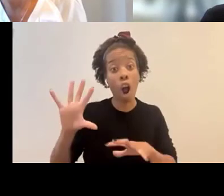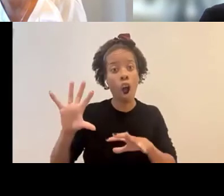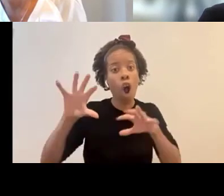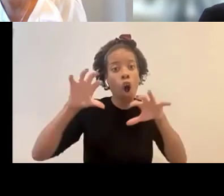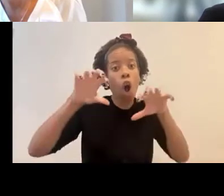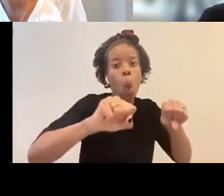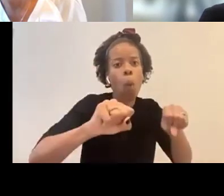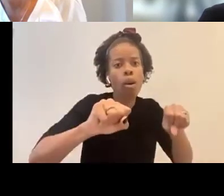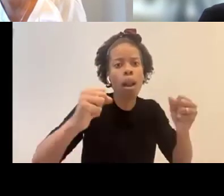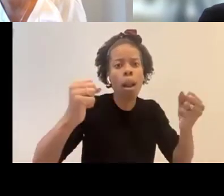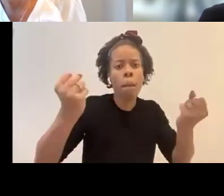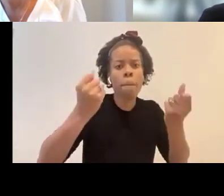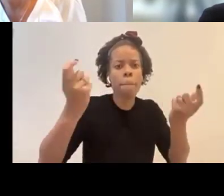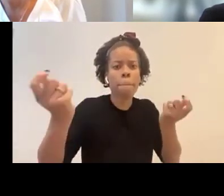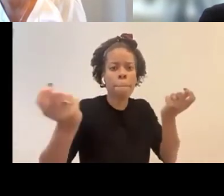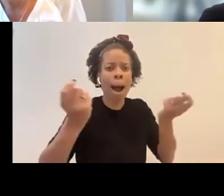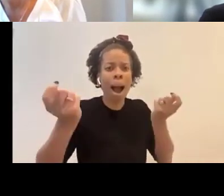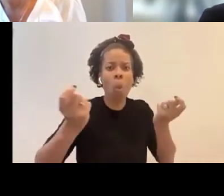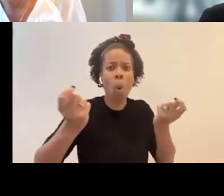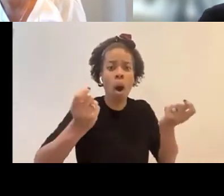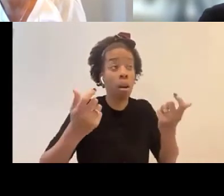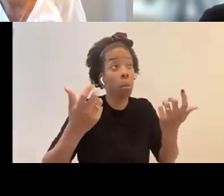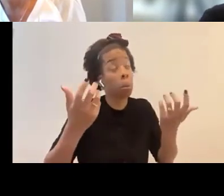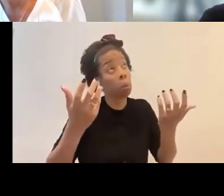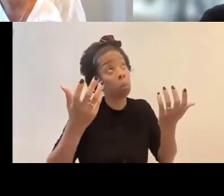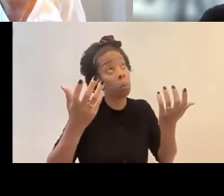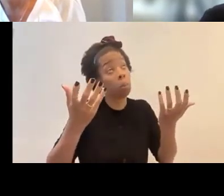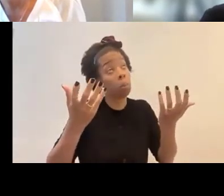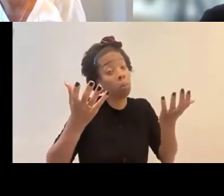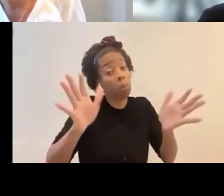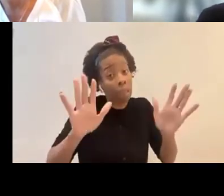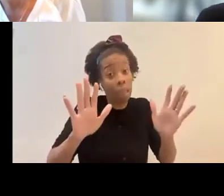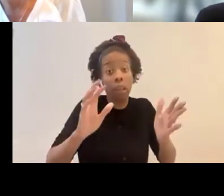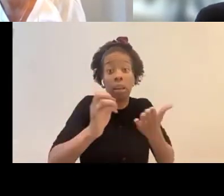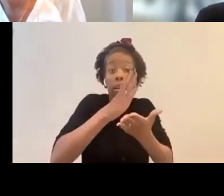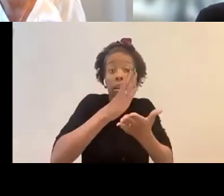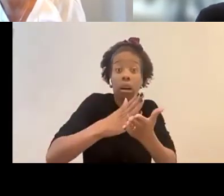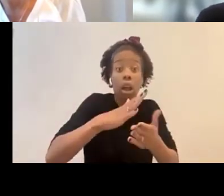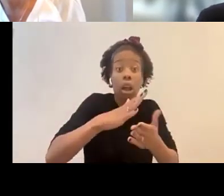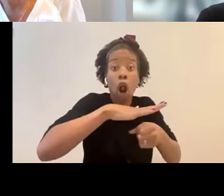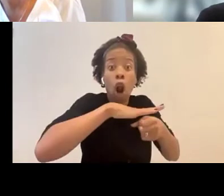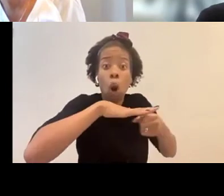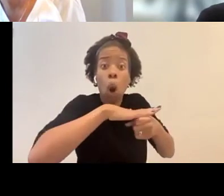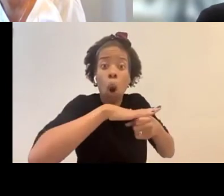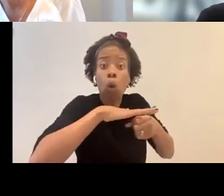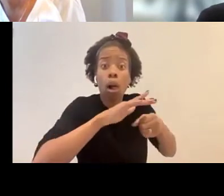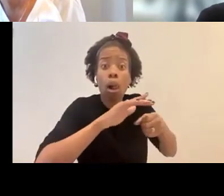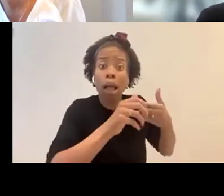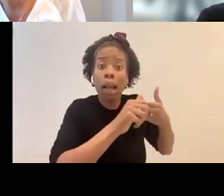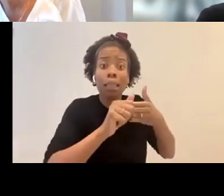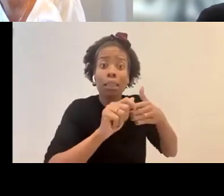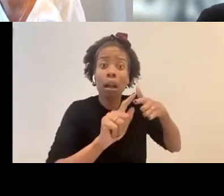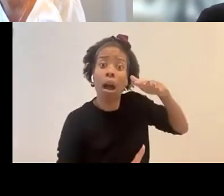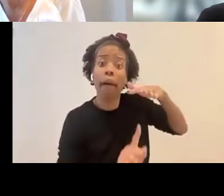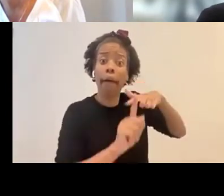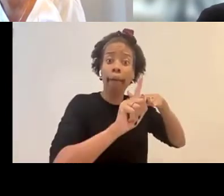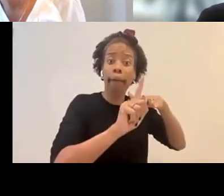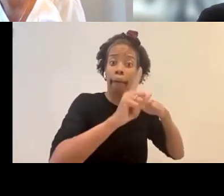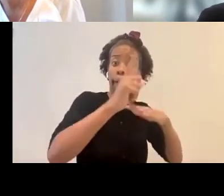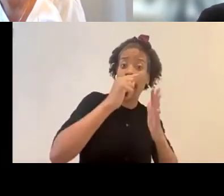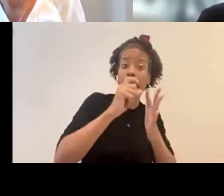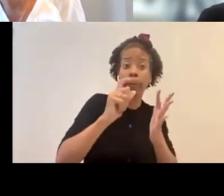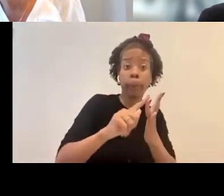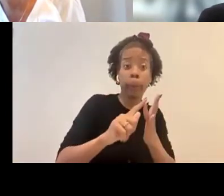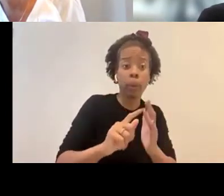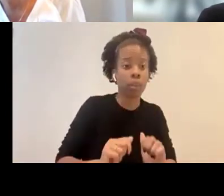assassinated and otherwise ensured that local leadership could not emerge, and in particular, Lumumba